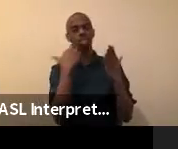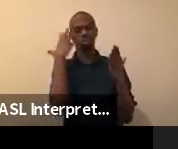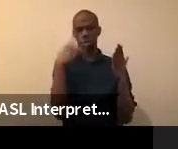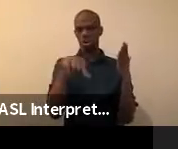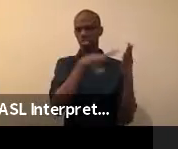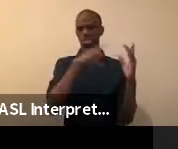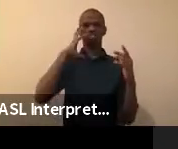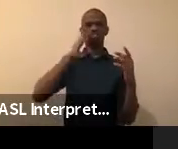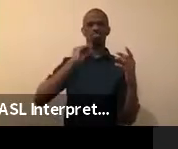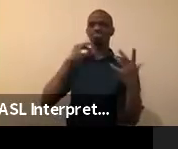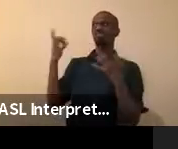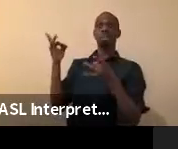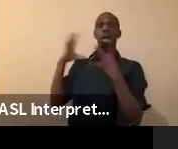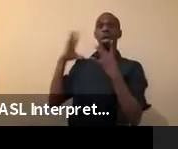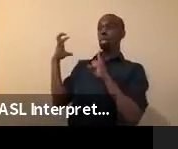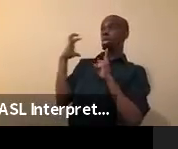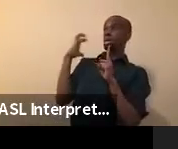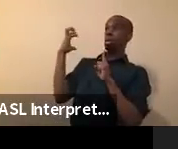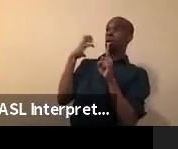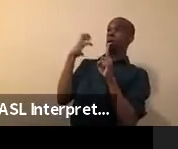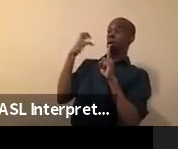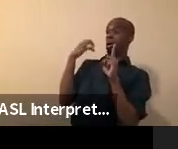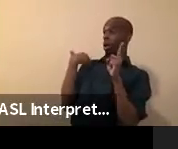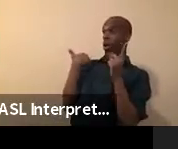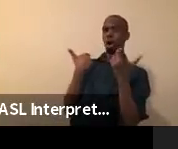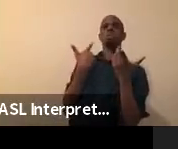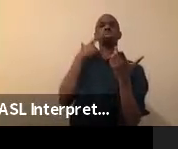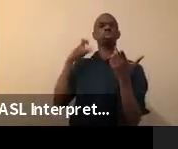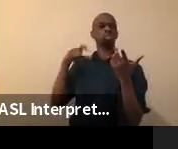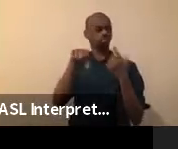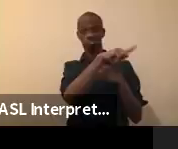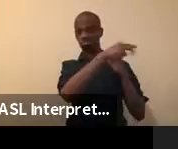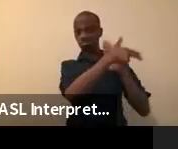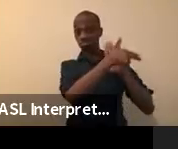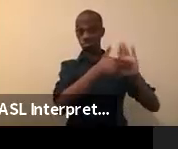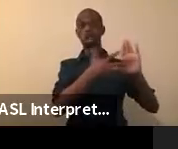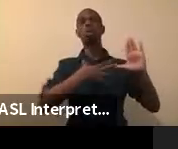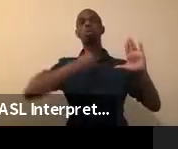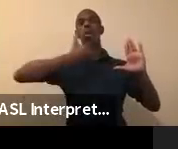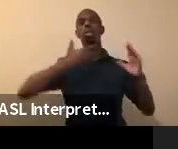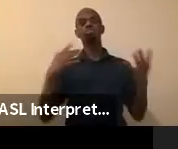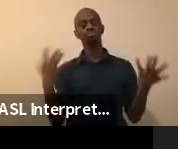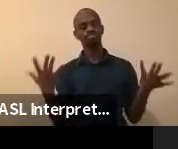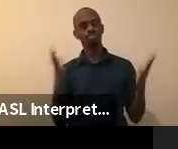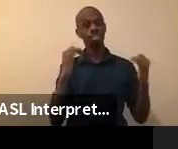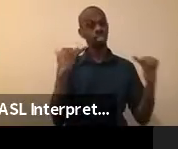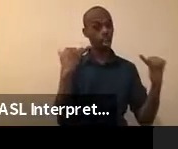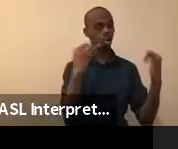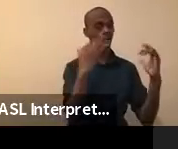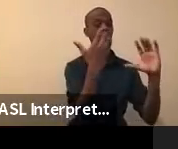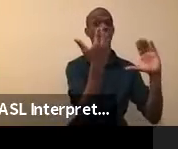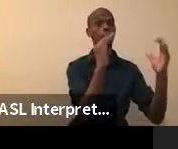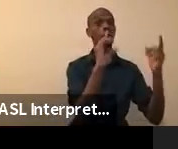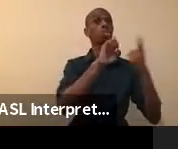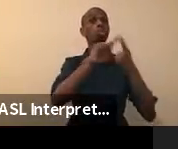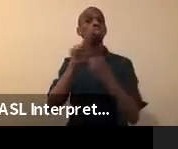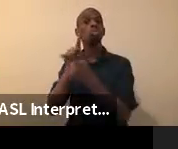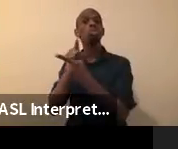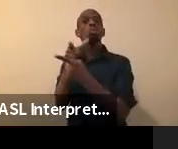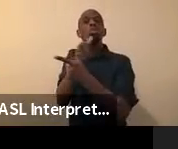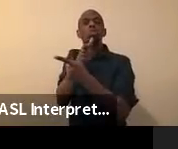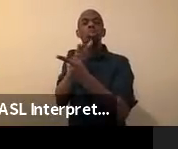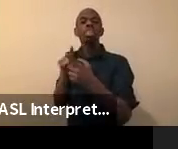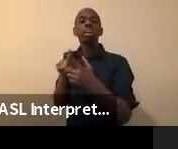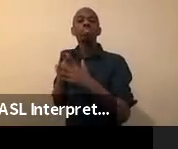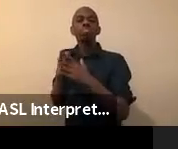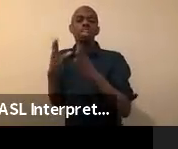So this is offenders, right? Who were the offenders? Now, about half were white. But one